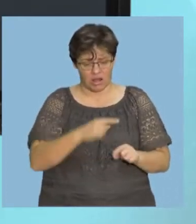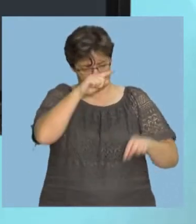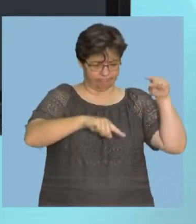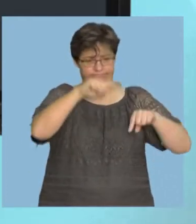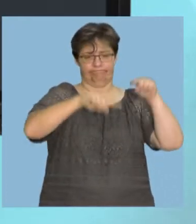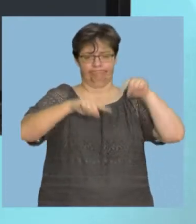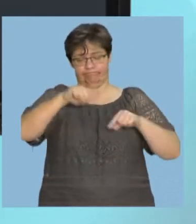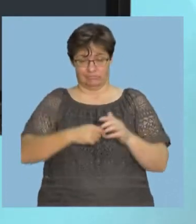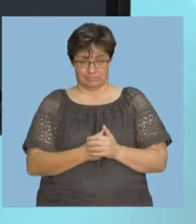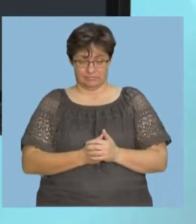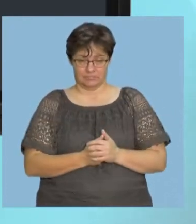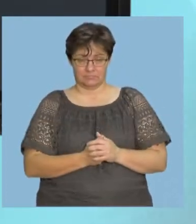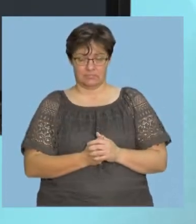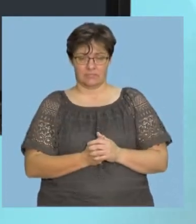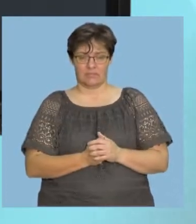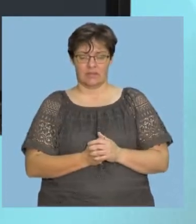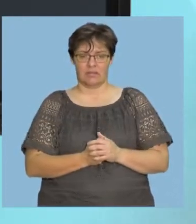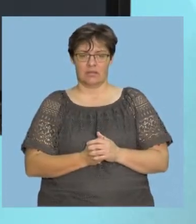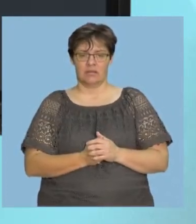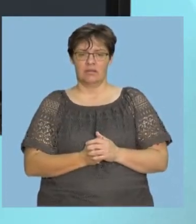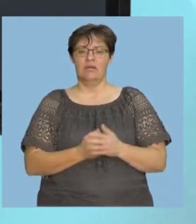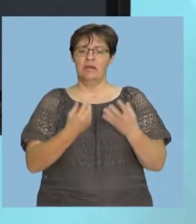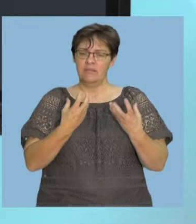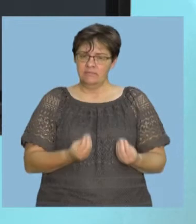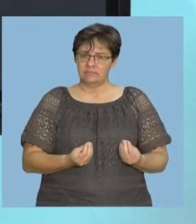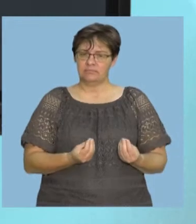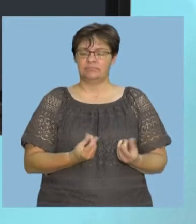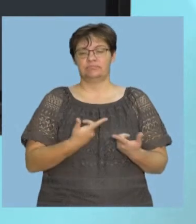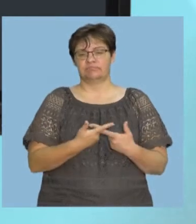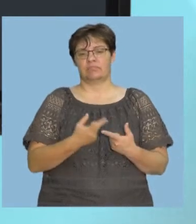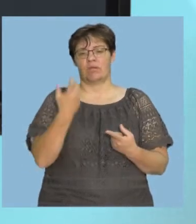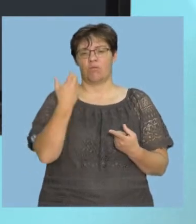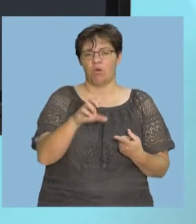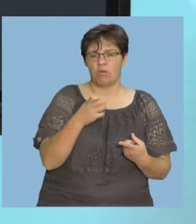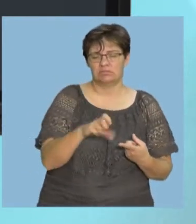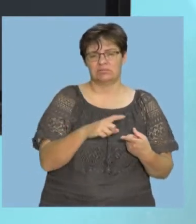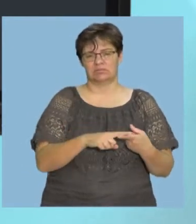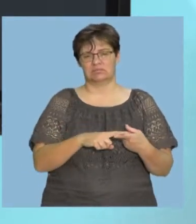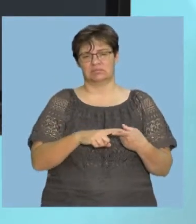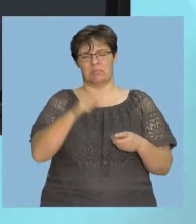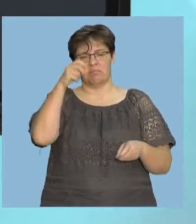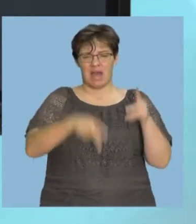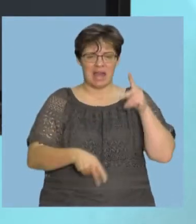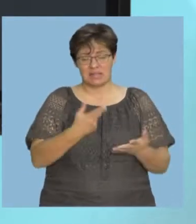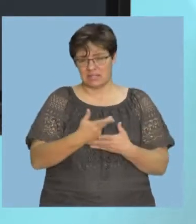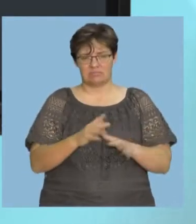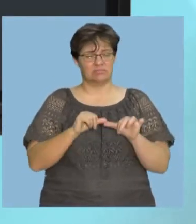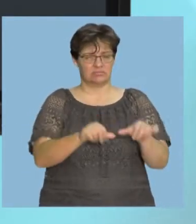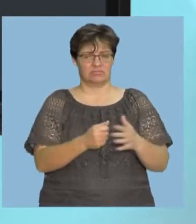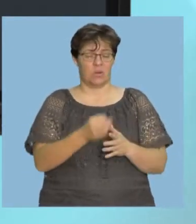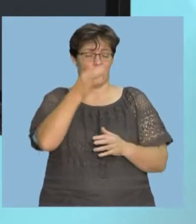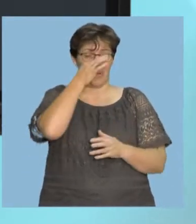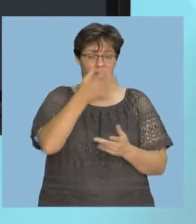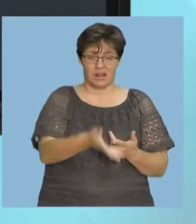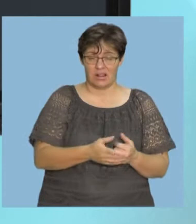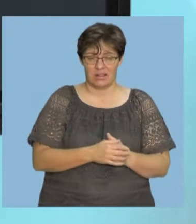moving, okay. And we do have commodities which are volatile. Some of them are things like